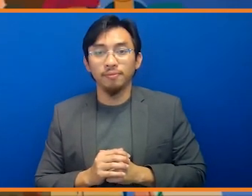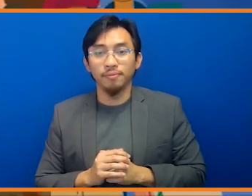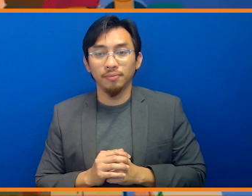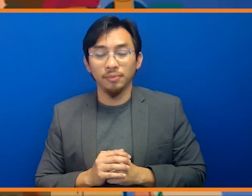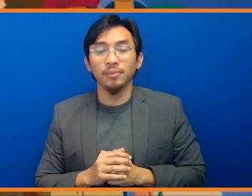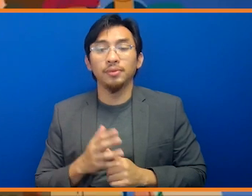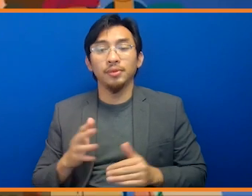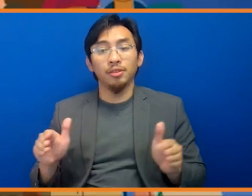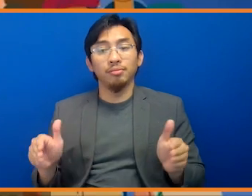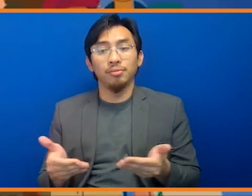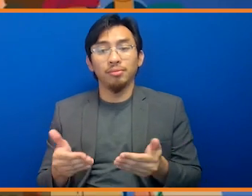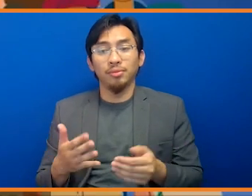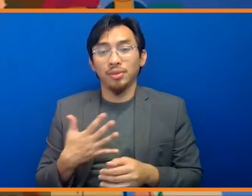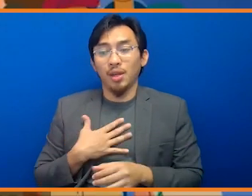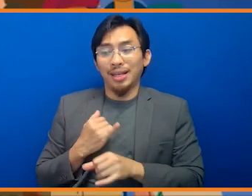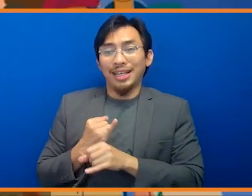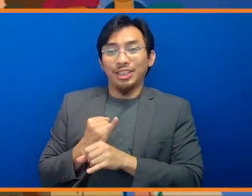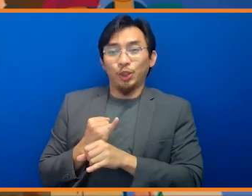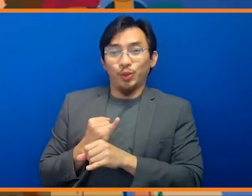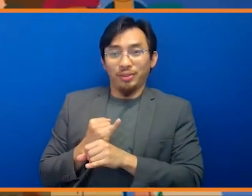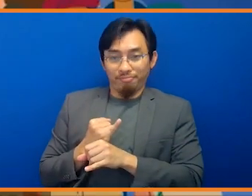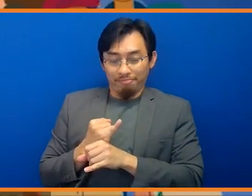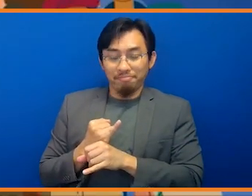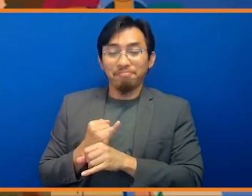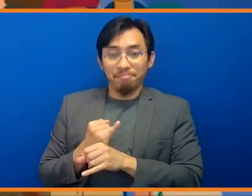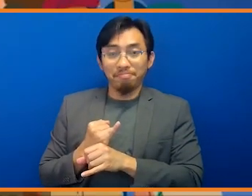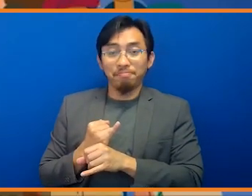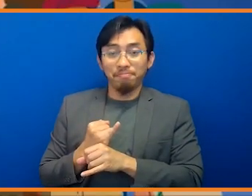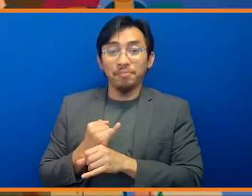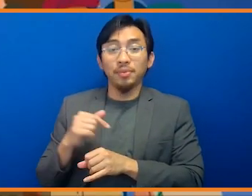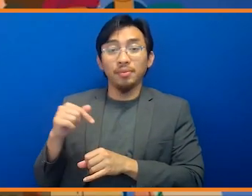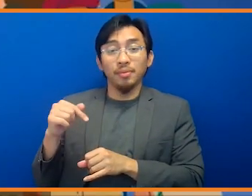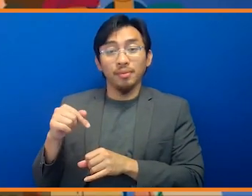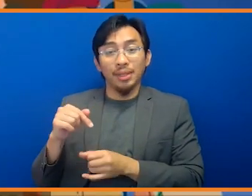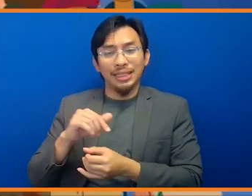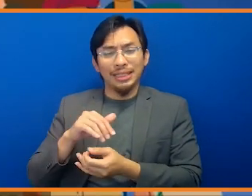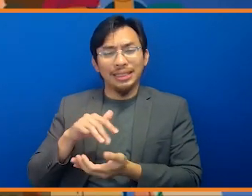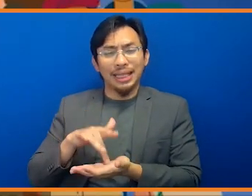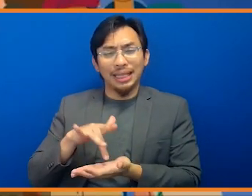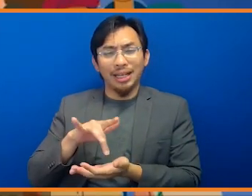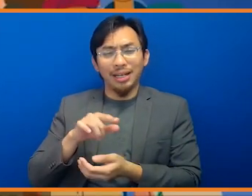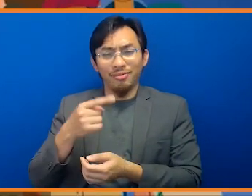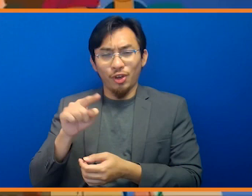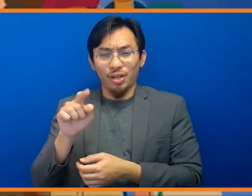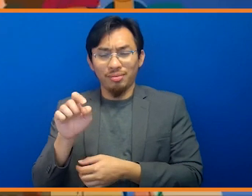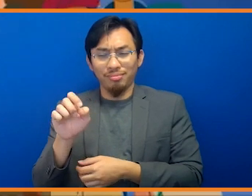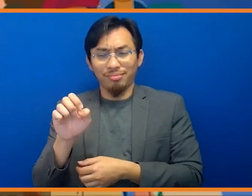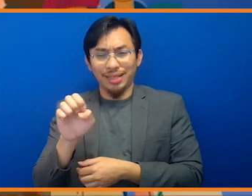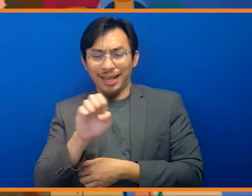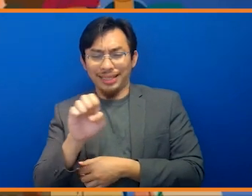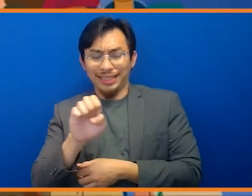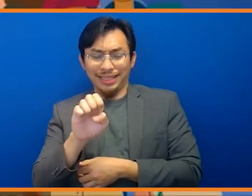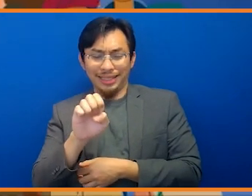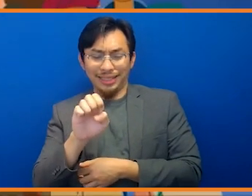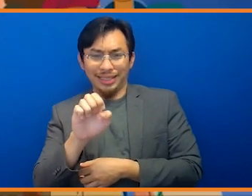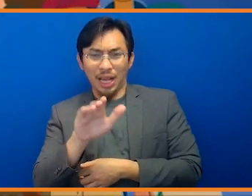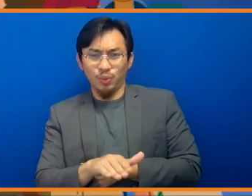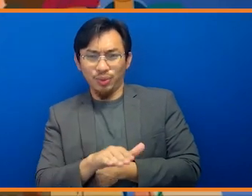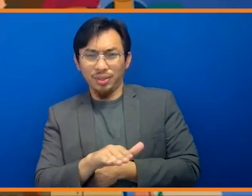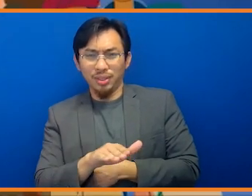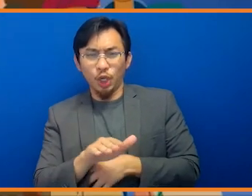So now I introduce our institution, Center for Southeast Asian Studies, Kyoto